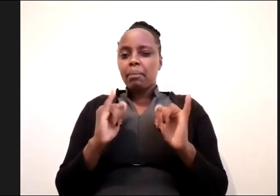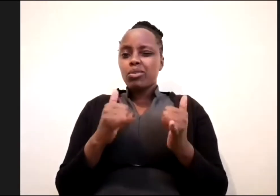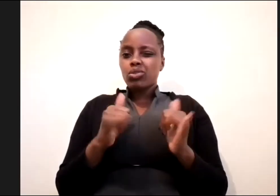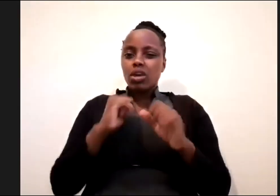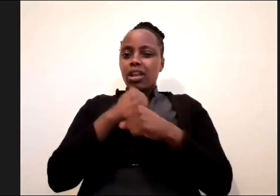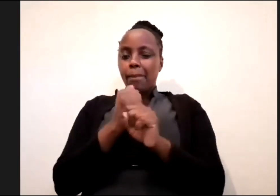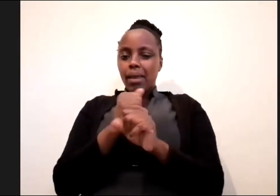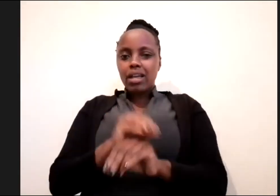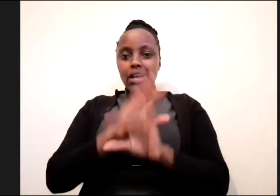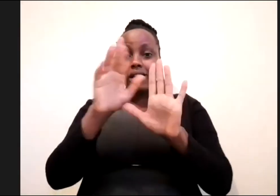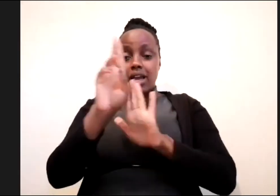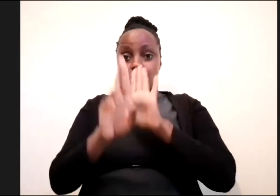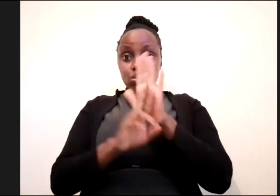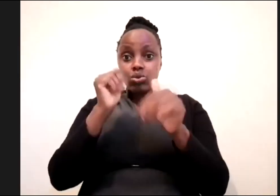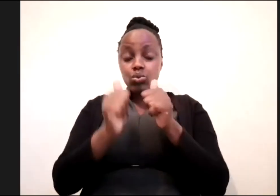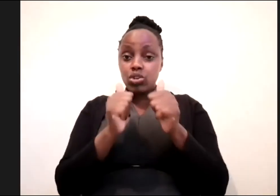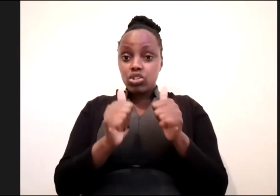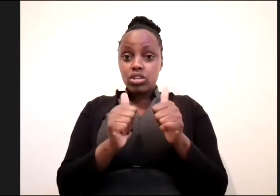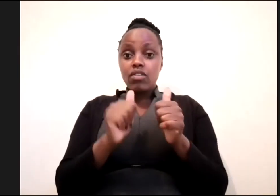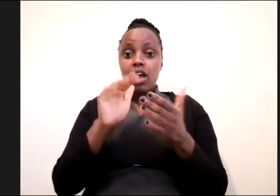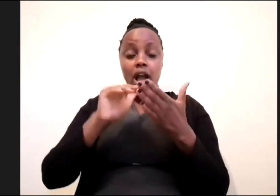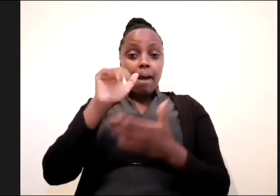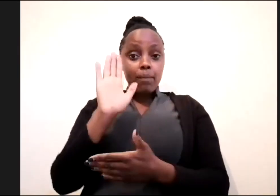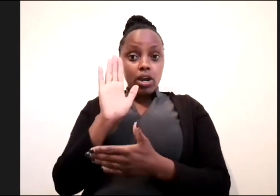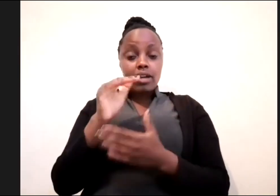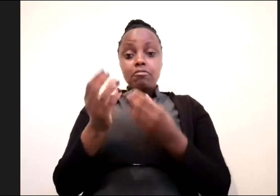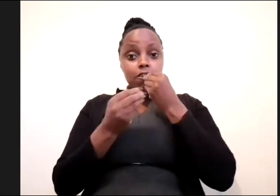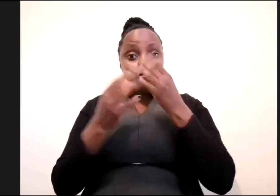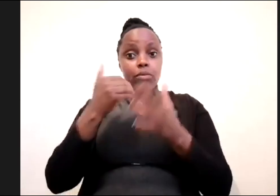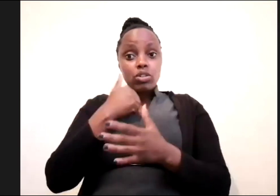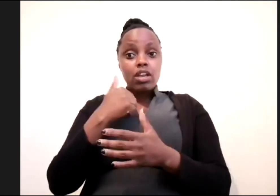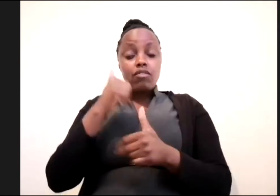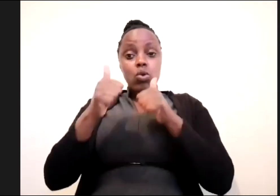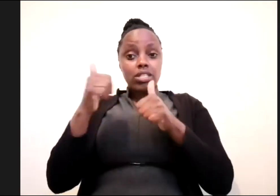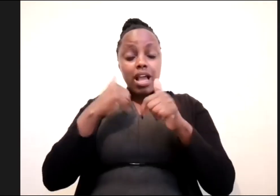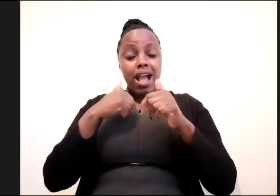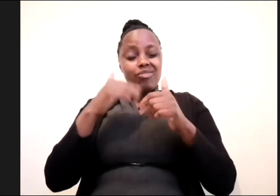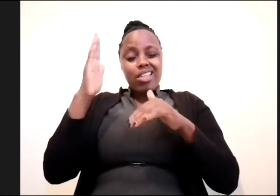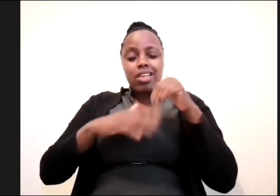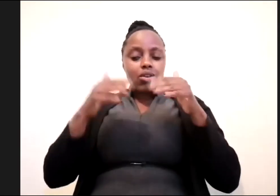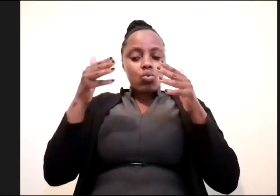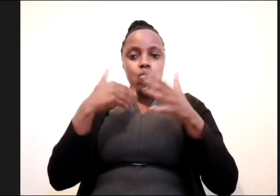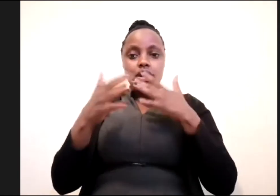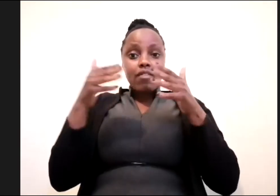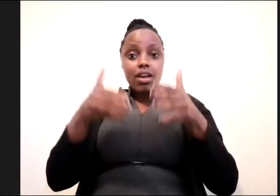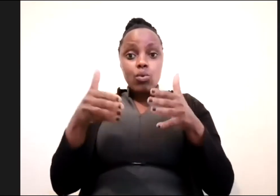clear rules which are much more detailed than the one existing today in the